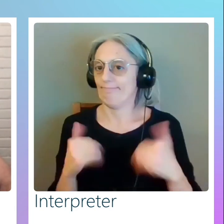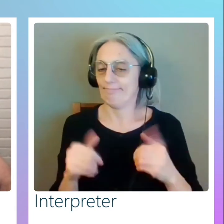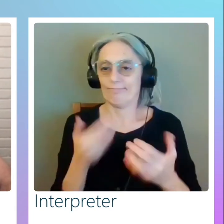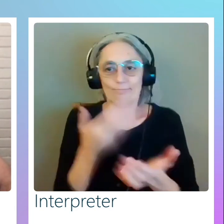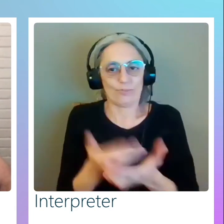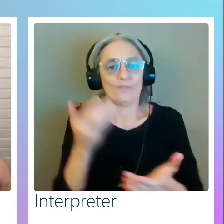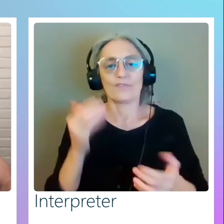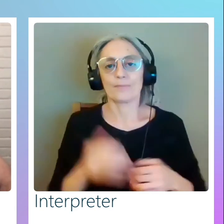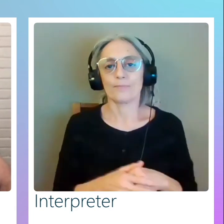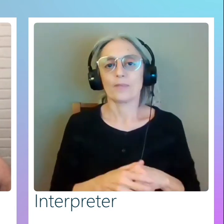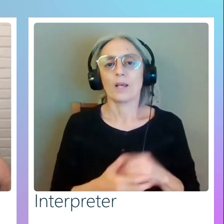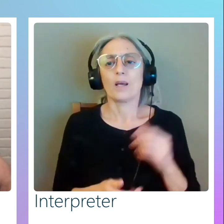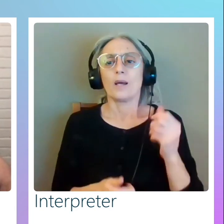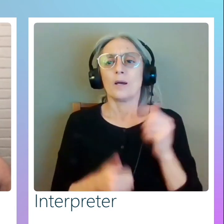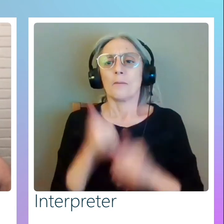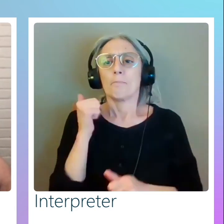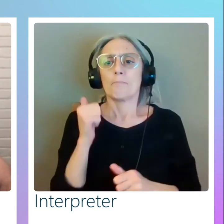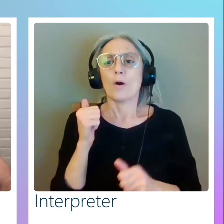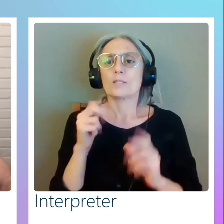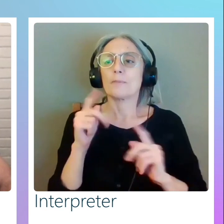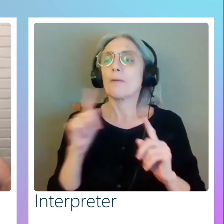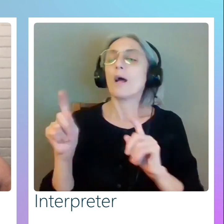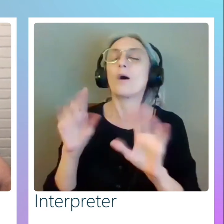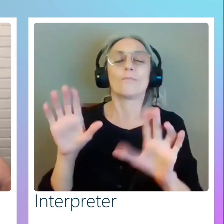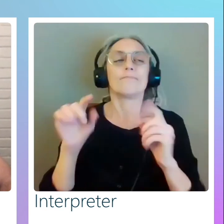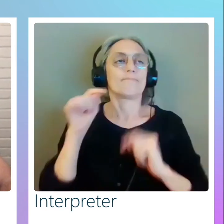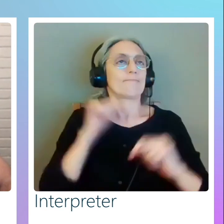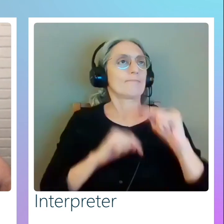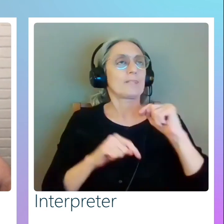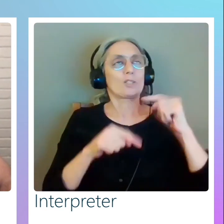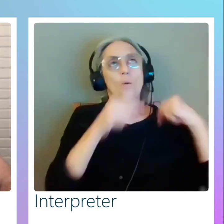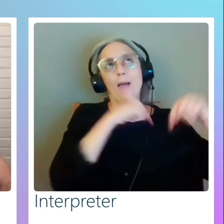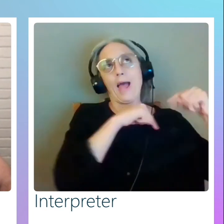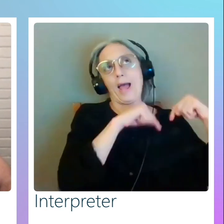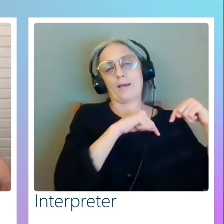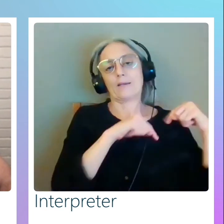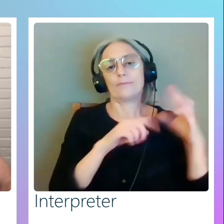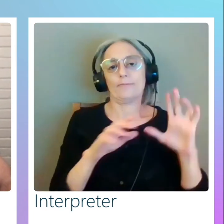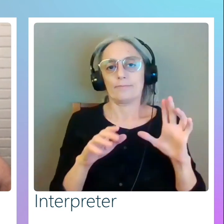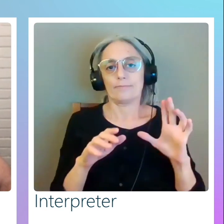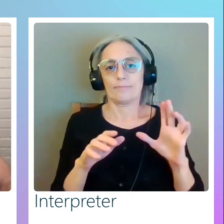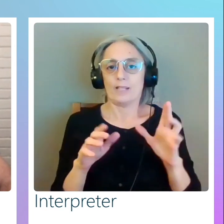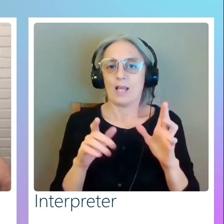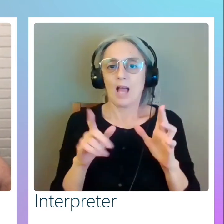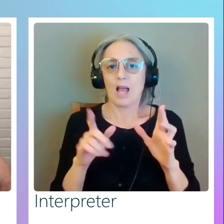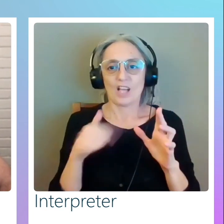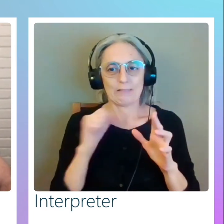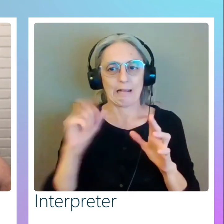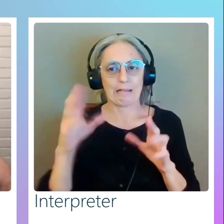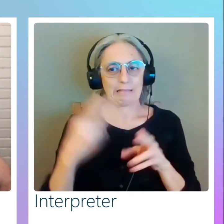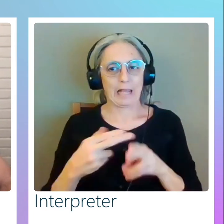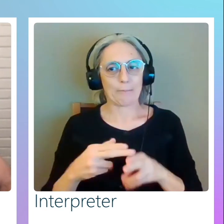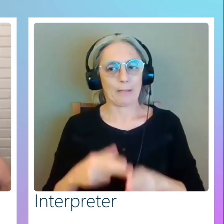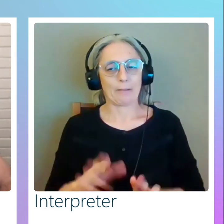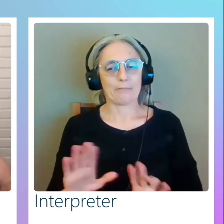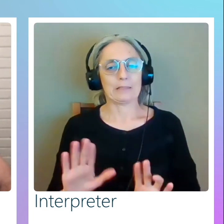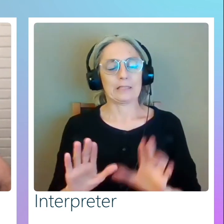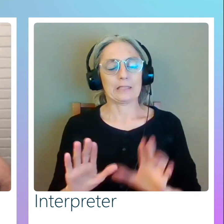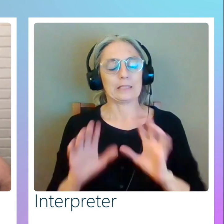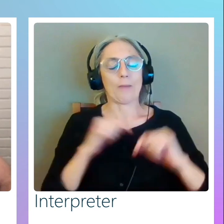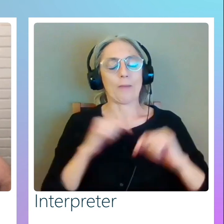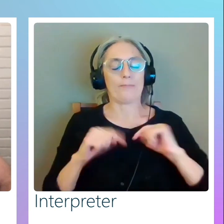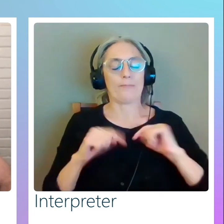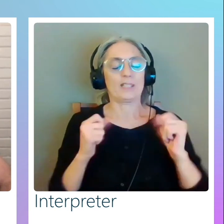most of the people that I spoke to, let me rephrase it. Let me go back a little bit because I'm putting names out there and that's a little scary. Let me go back.